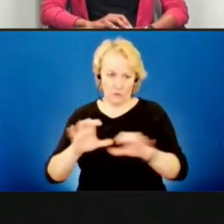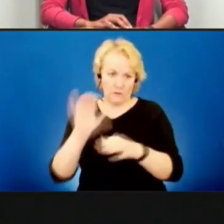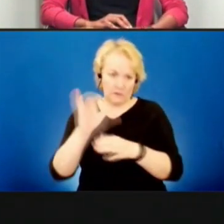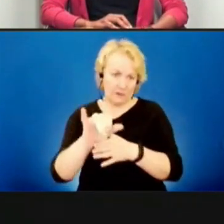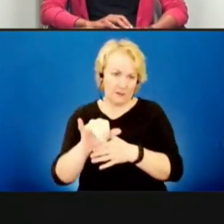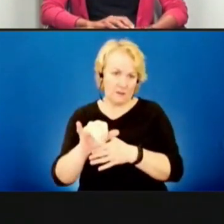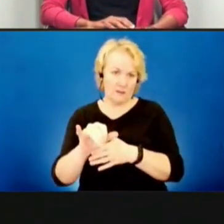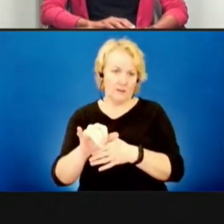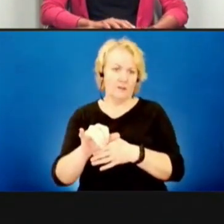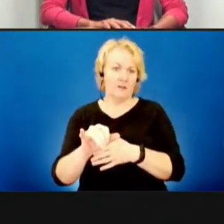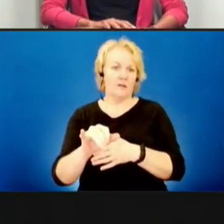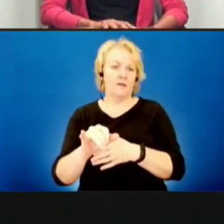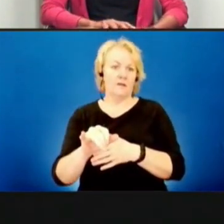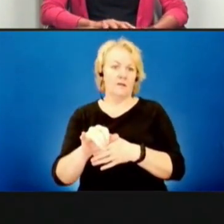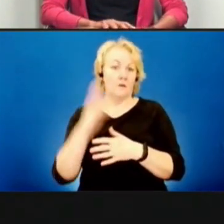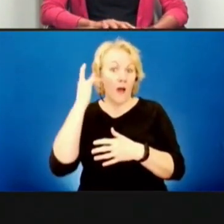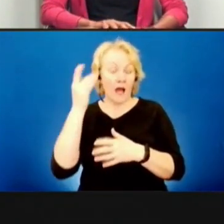information campaigns. A